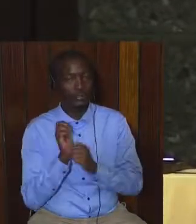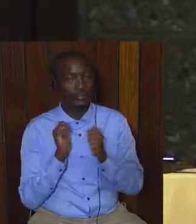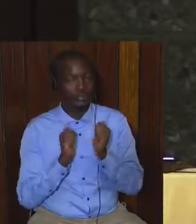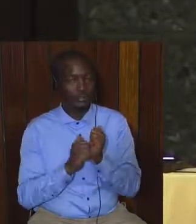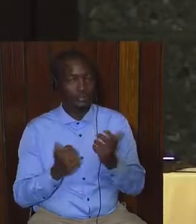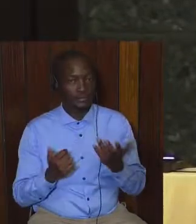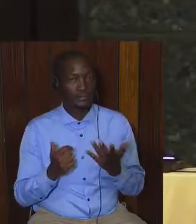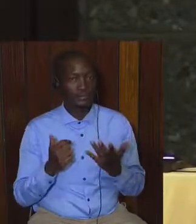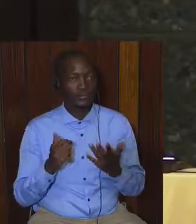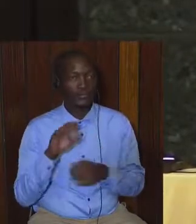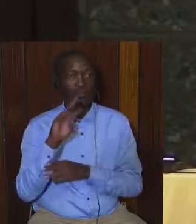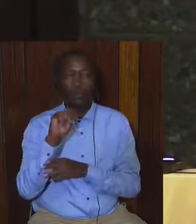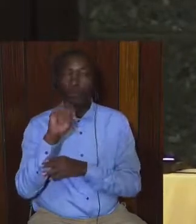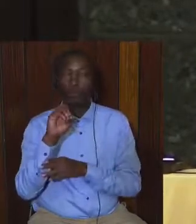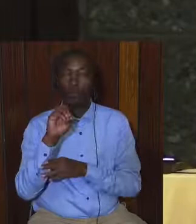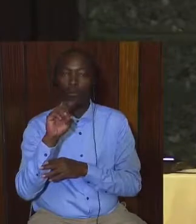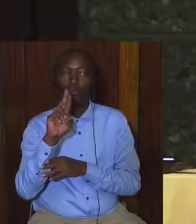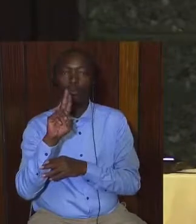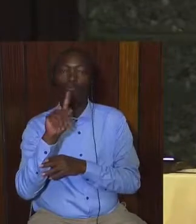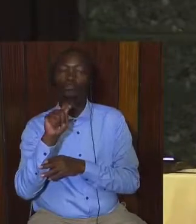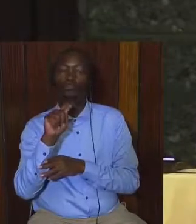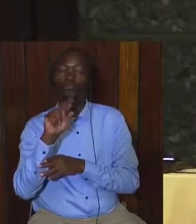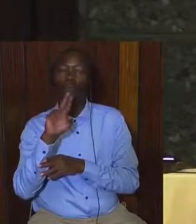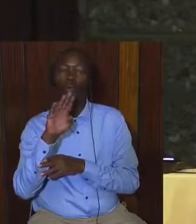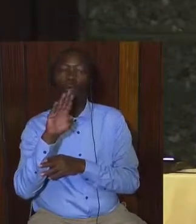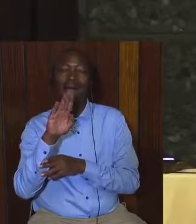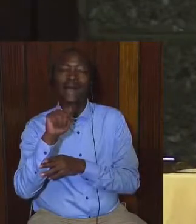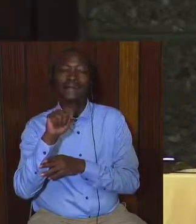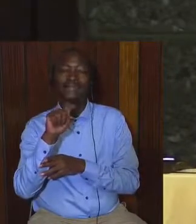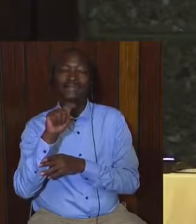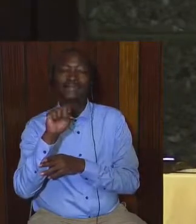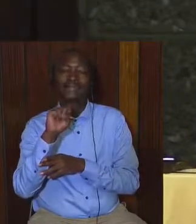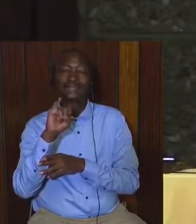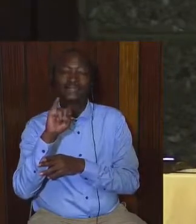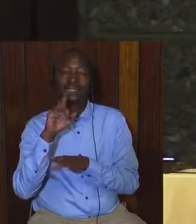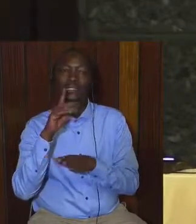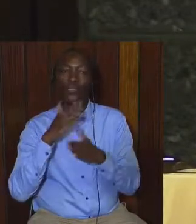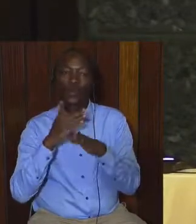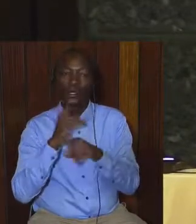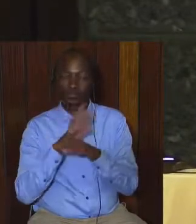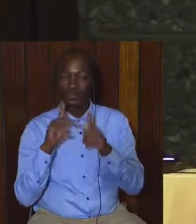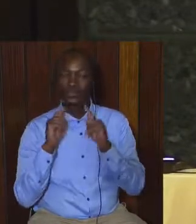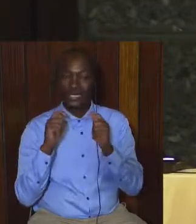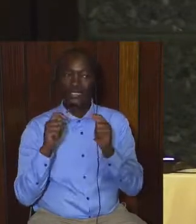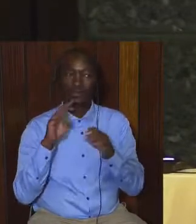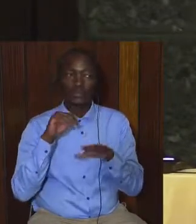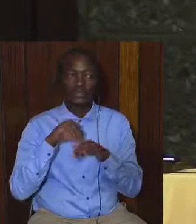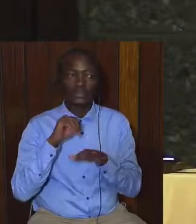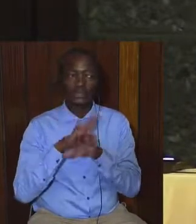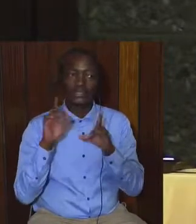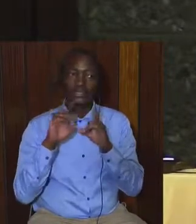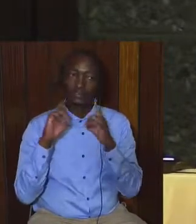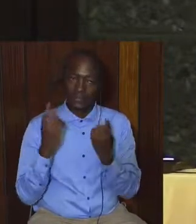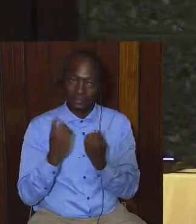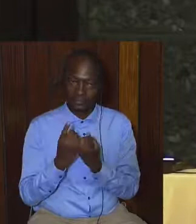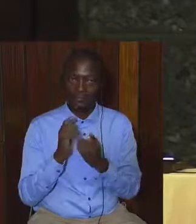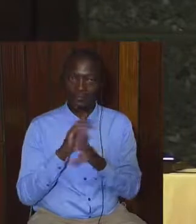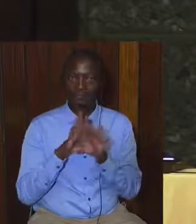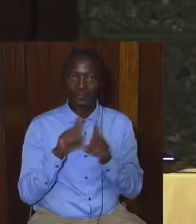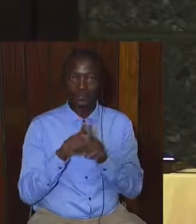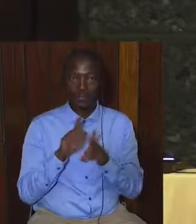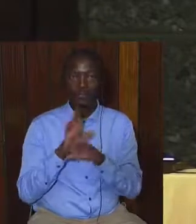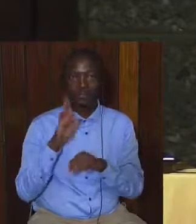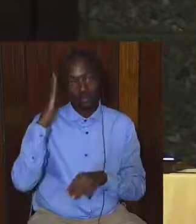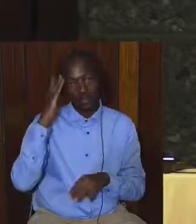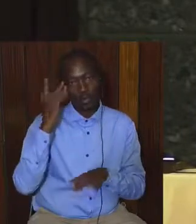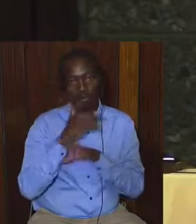DRG Motubatsi. He deals with transport in the department. And you will also note there is some